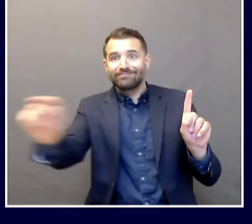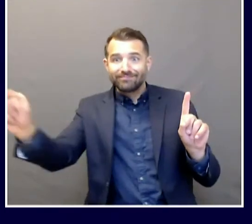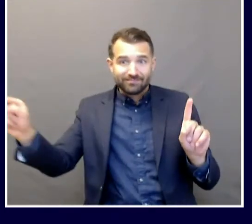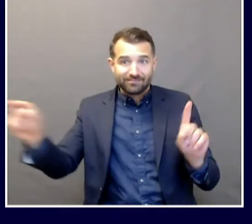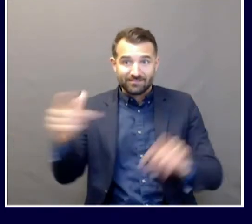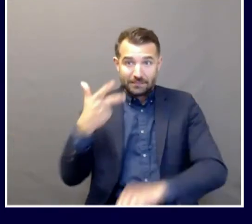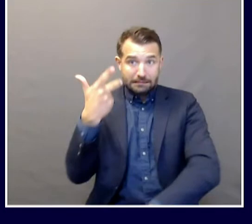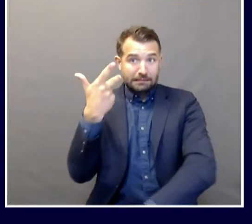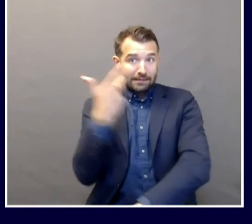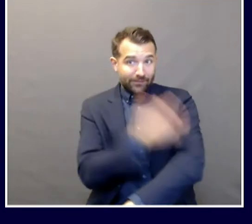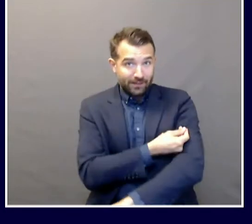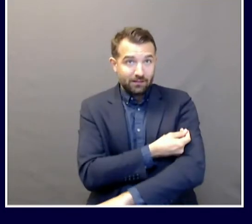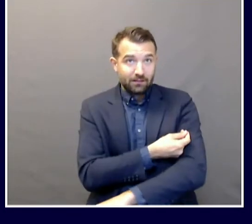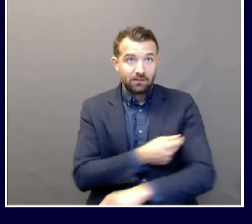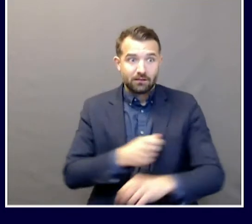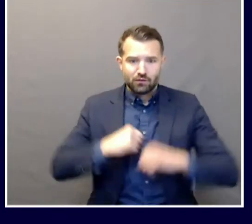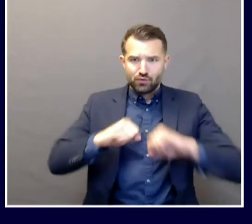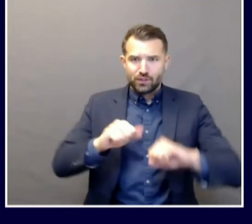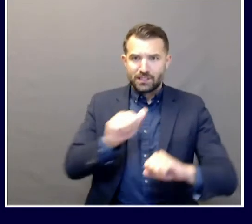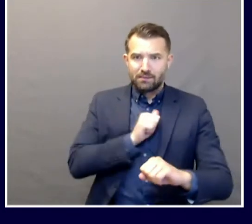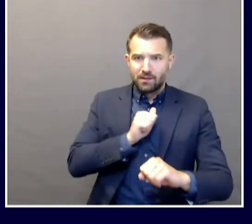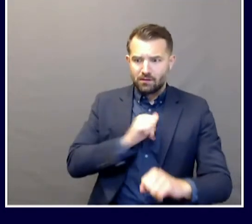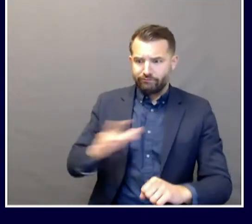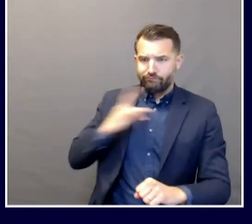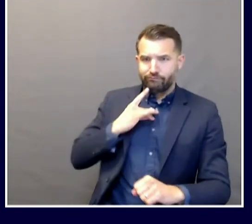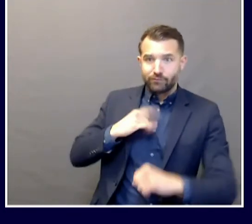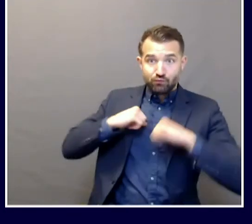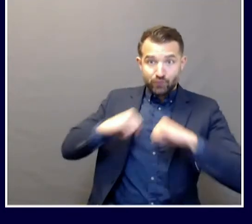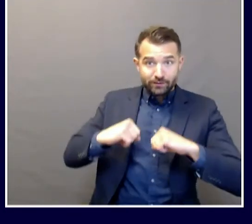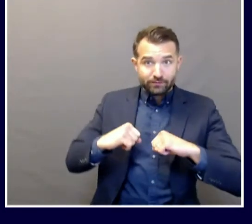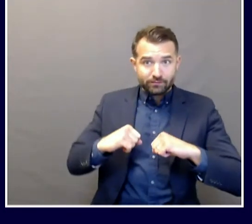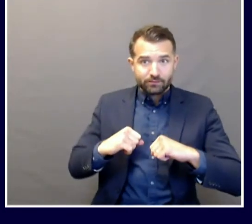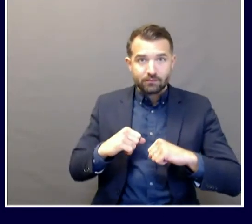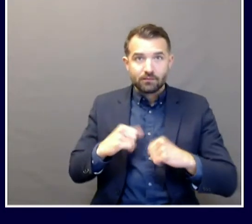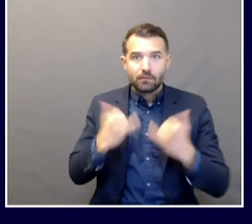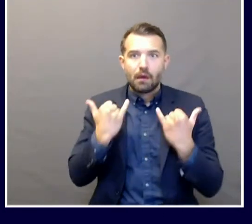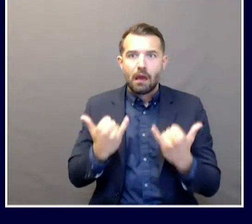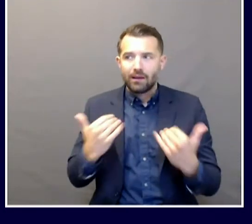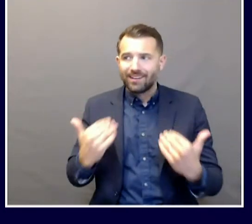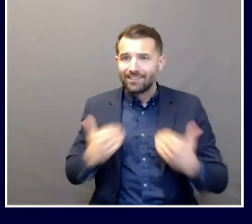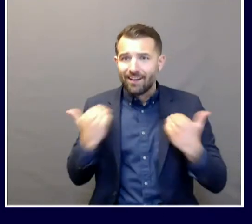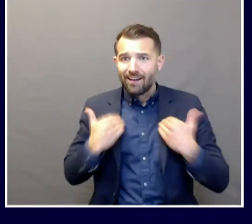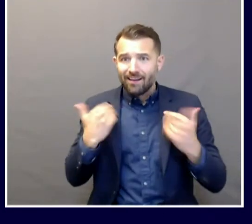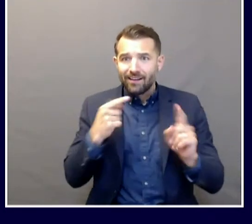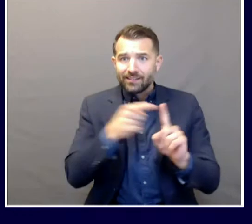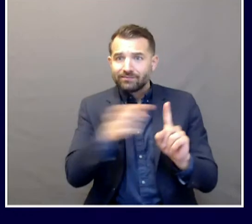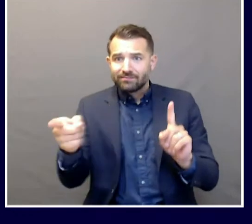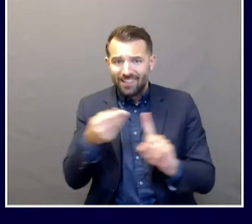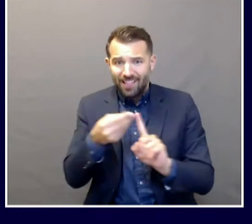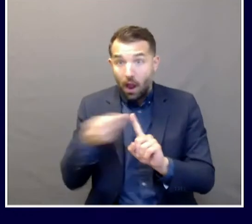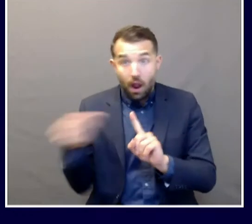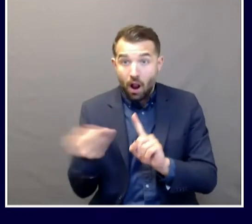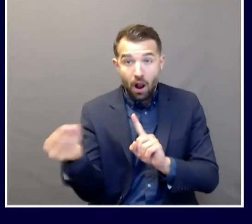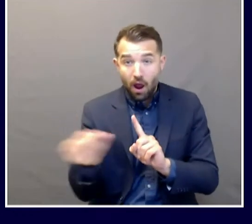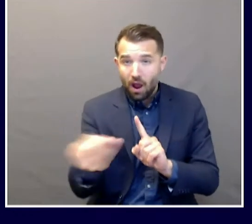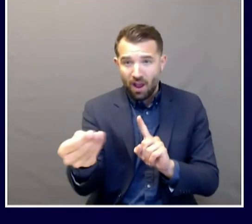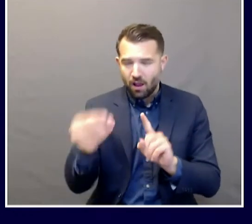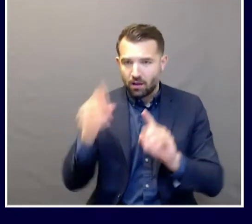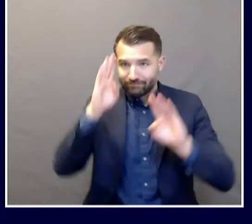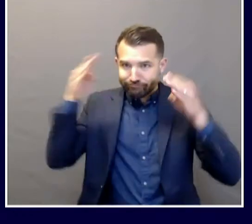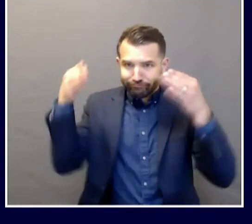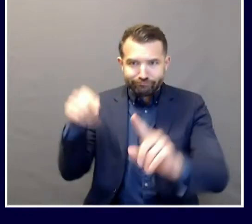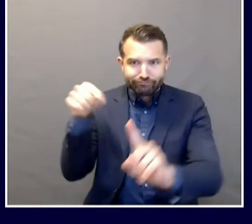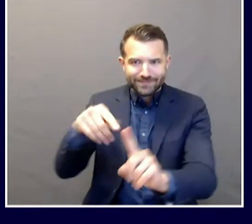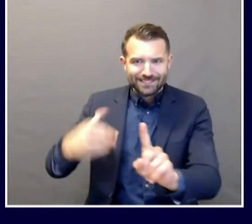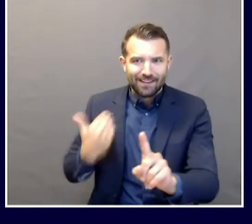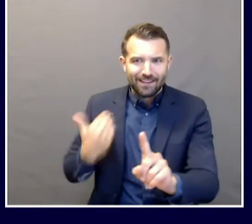from getting COVID because it's circulating among younger populations, it also keeps people in your community, people in your